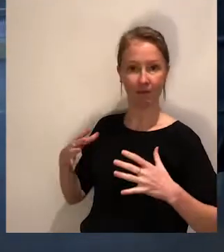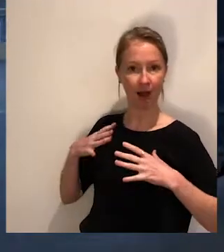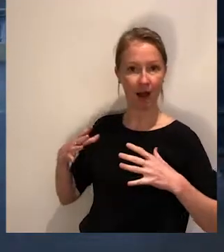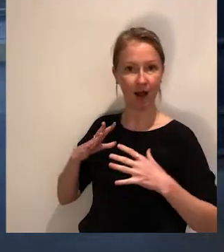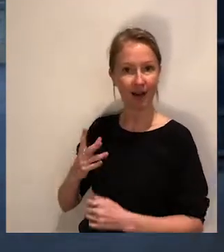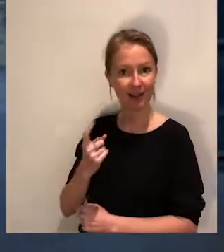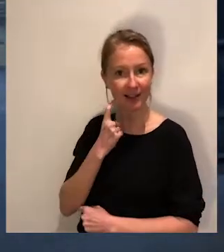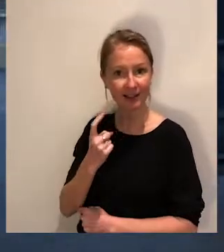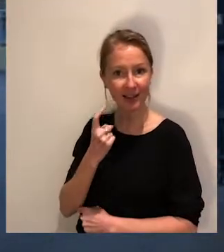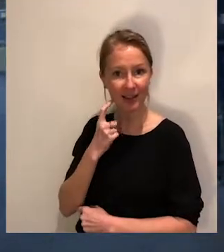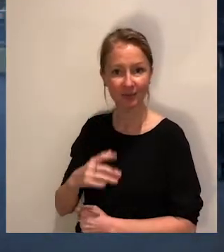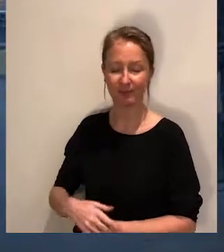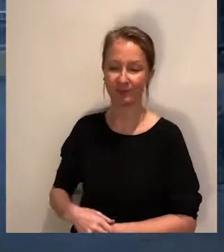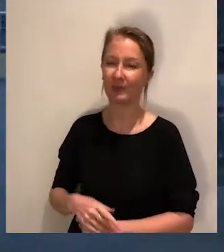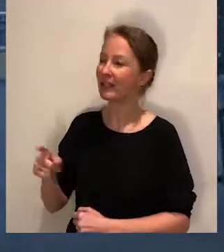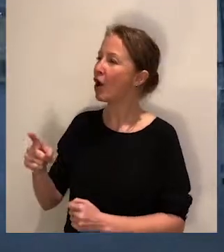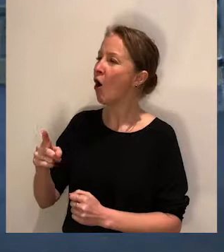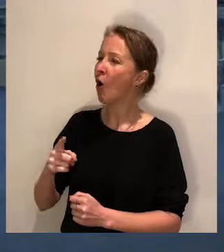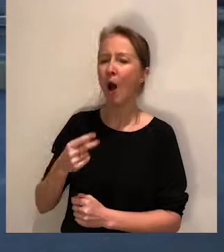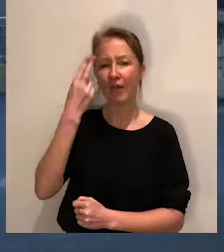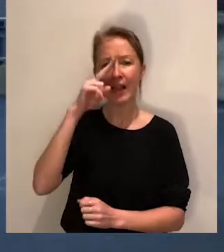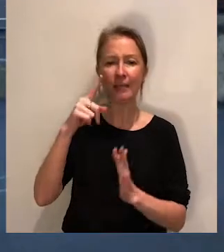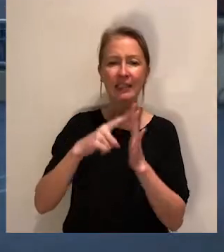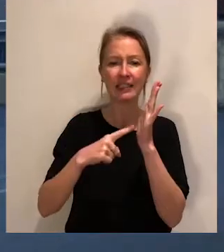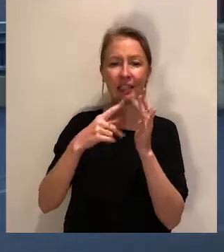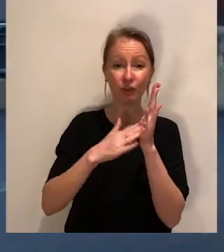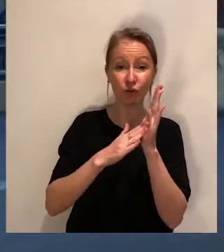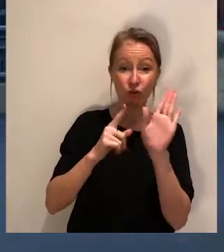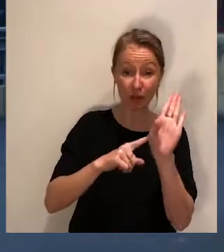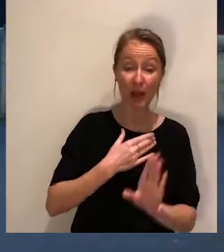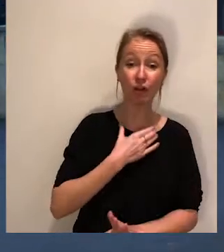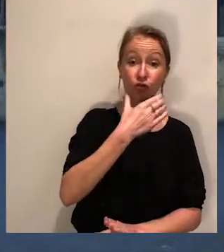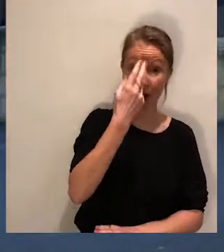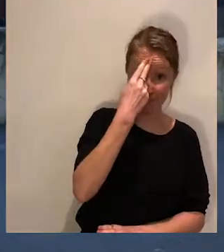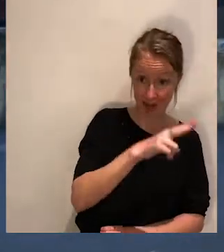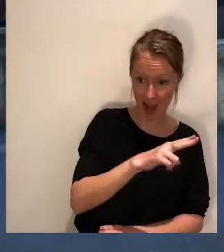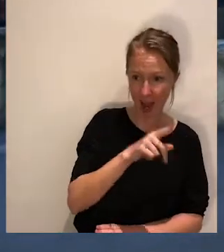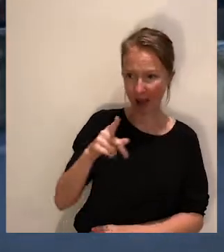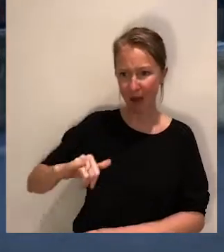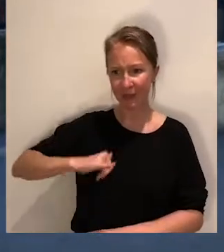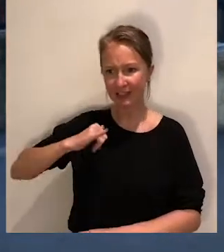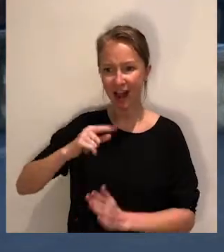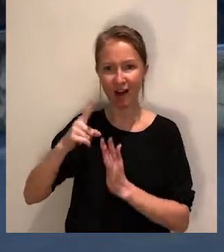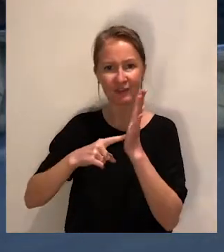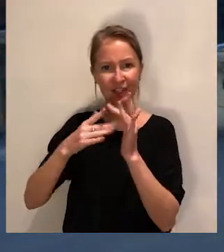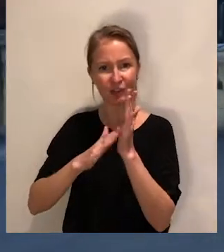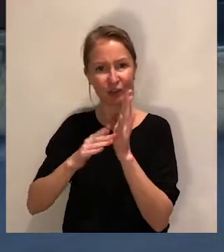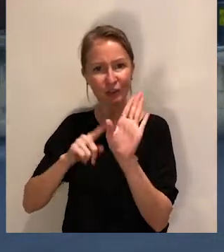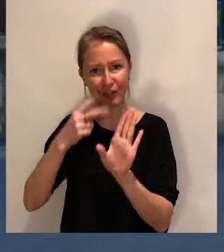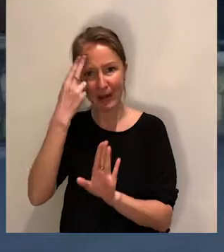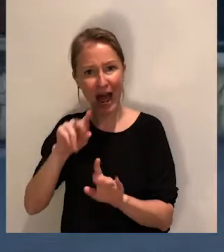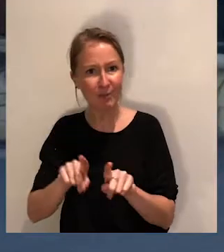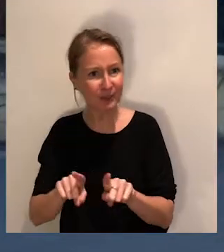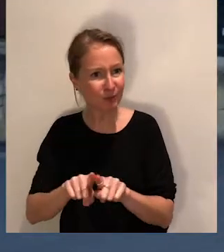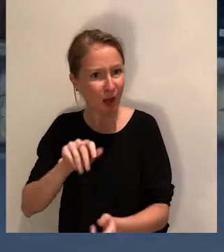Jimmy Yu is the giraffe's name, and Jimmy is the primary trainer's name. And Jimmy have a very, very tight relationship, and it was great to see